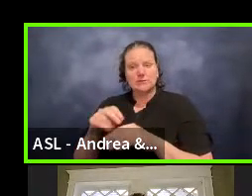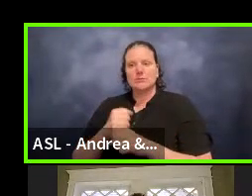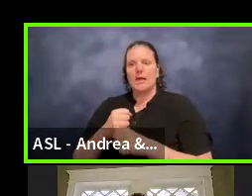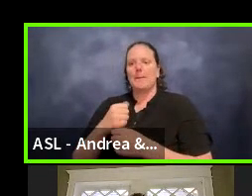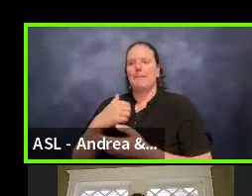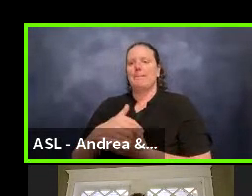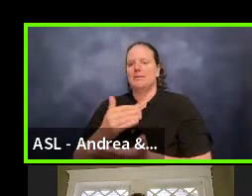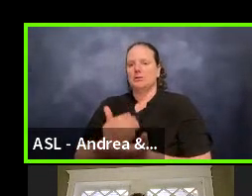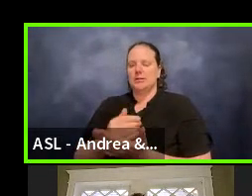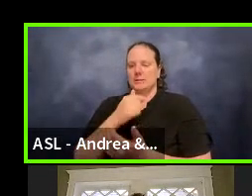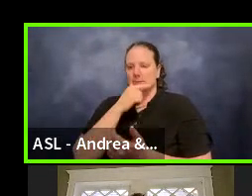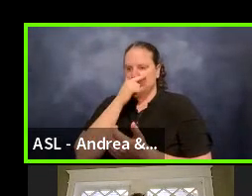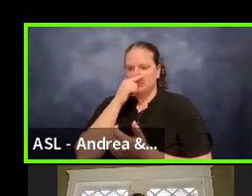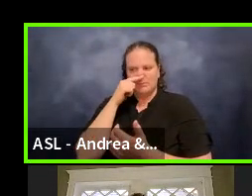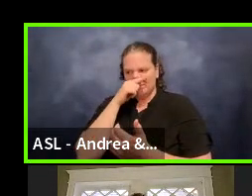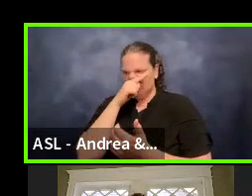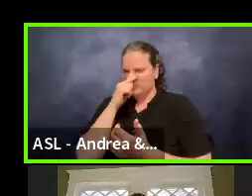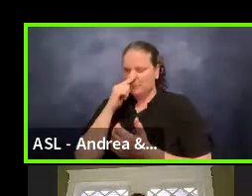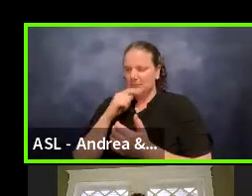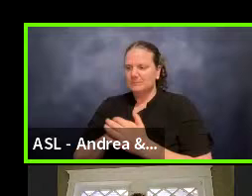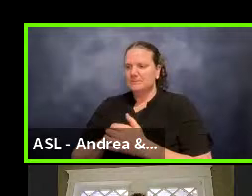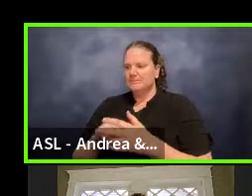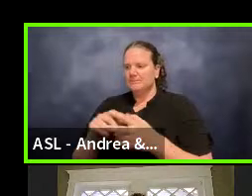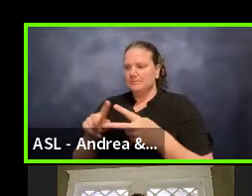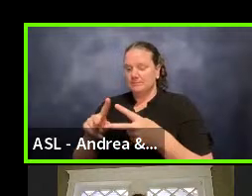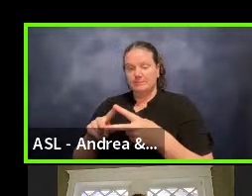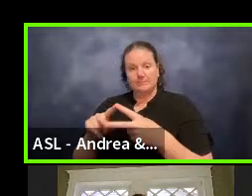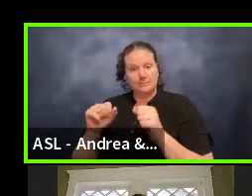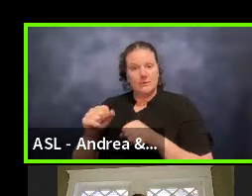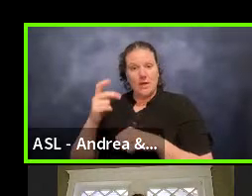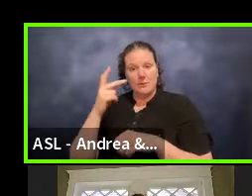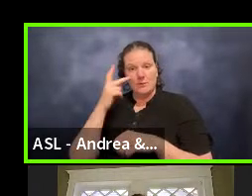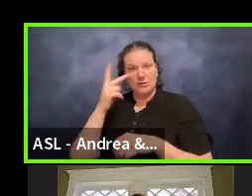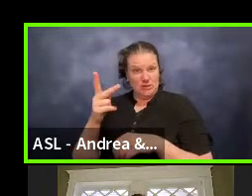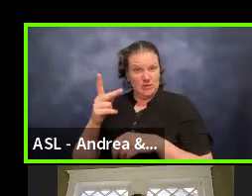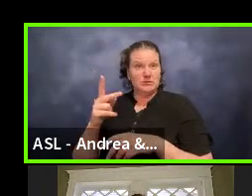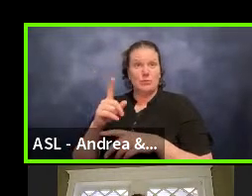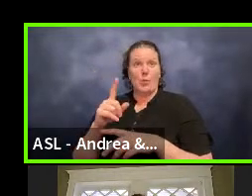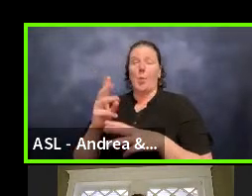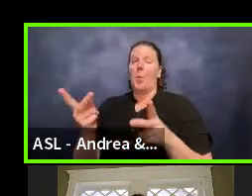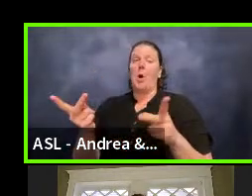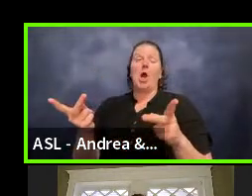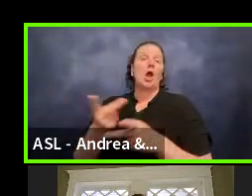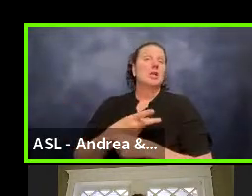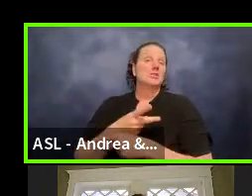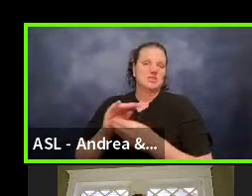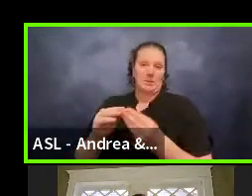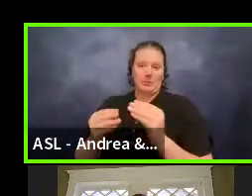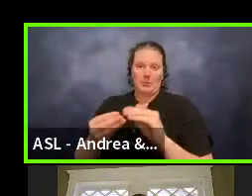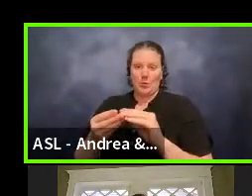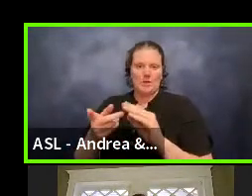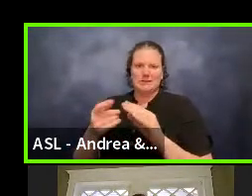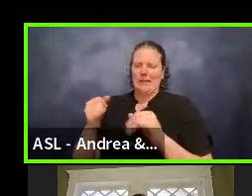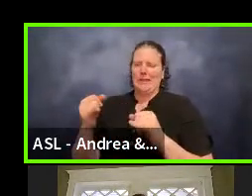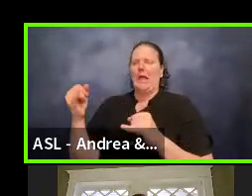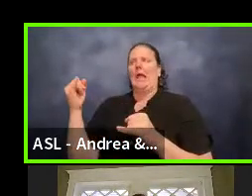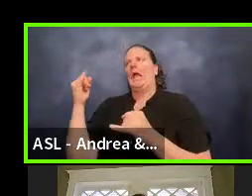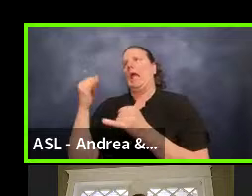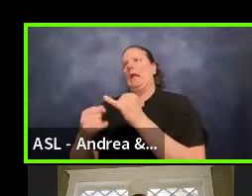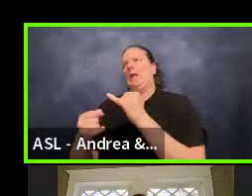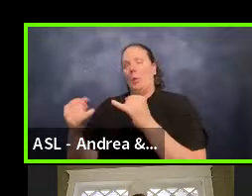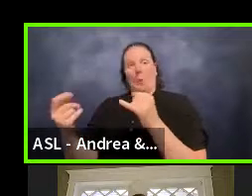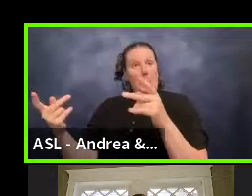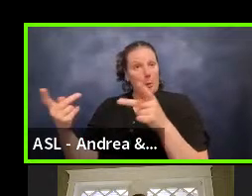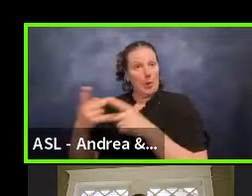So I guess I have a two-part question is one, can we see a true like worst case scenario number? Like what is that high end worst case scenario